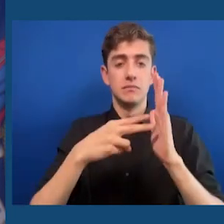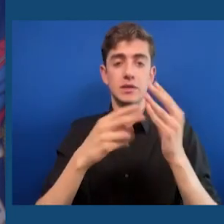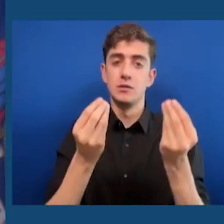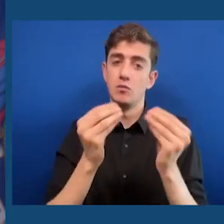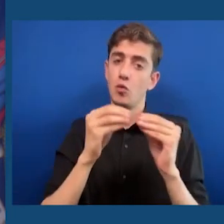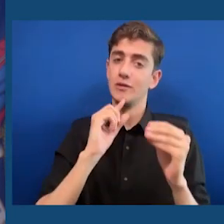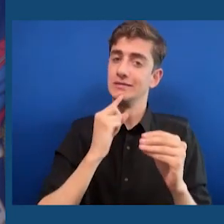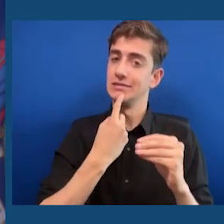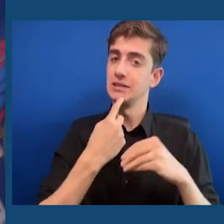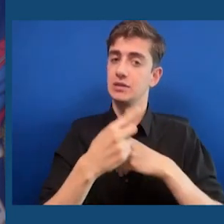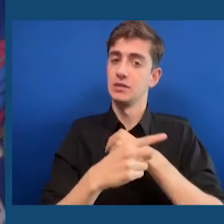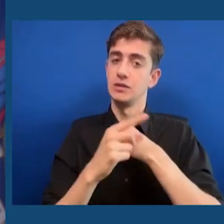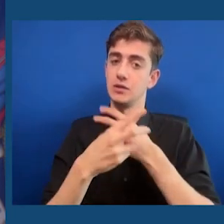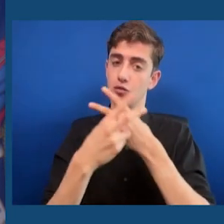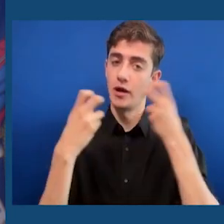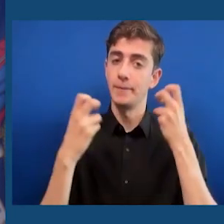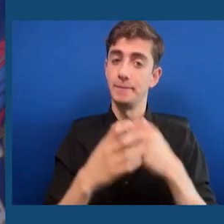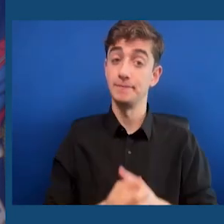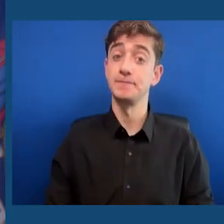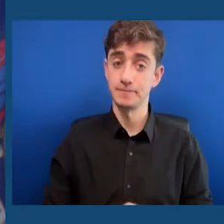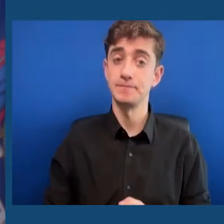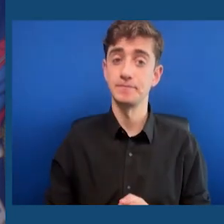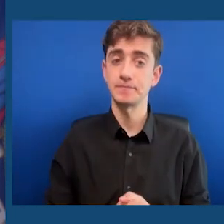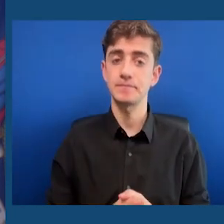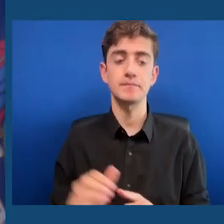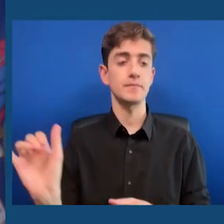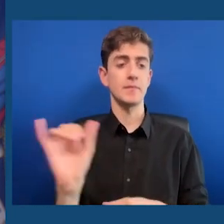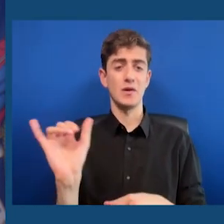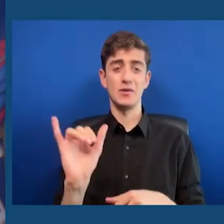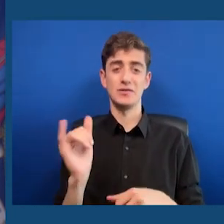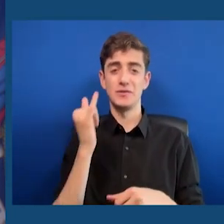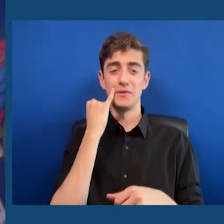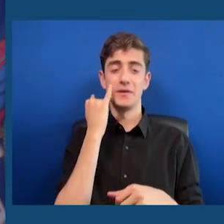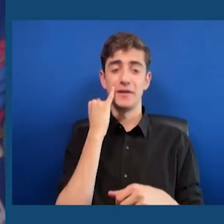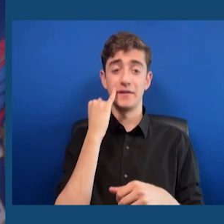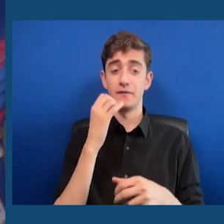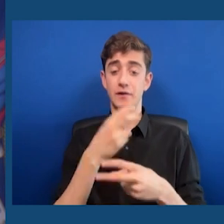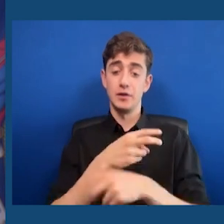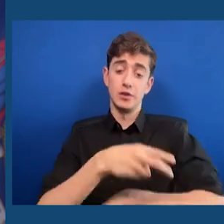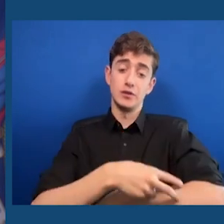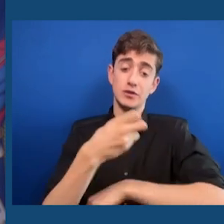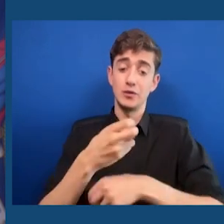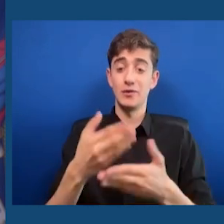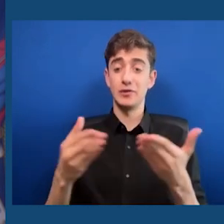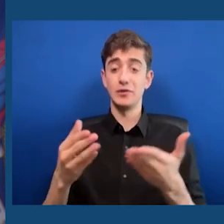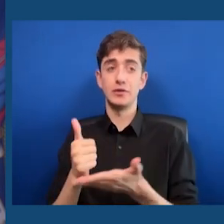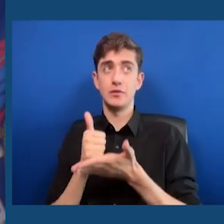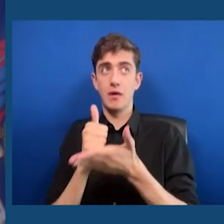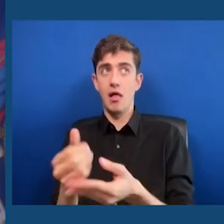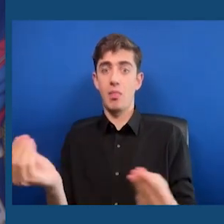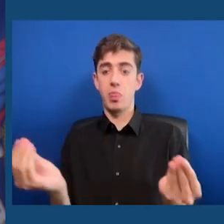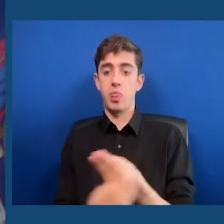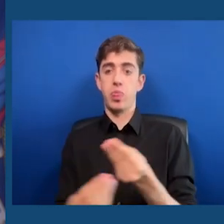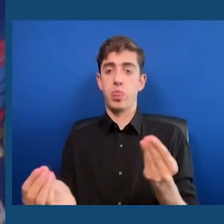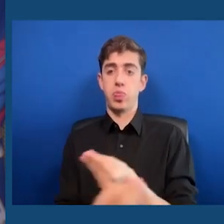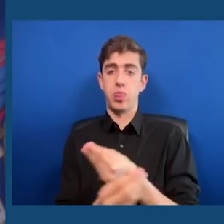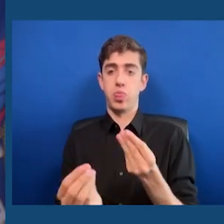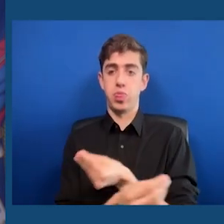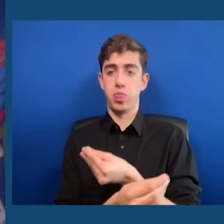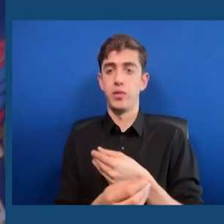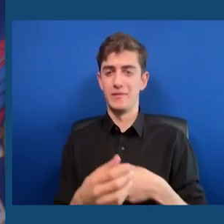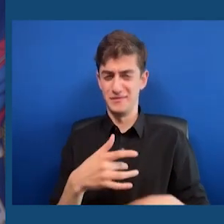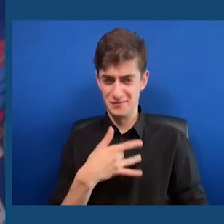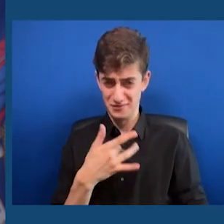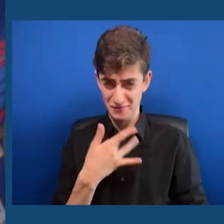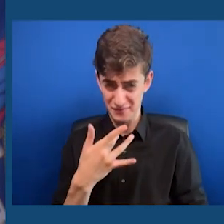making it illegal to foster the sale of stolen goods. One would think that would already be on the books, but they can only profit if they can